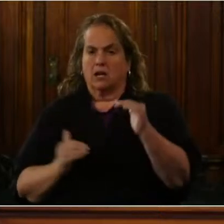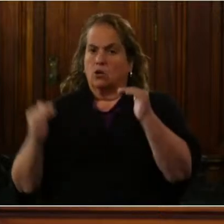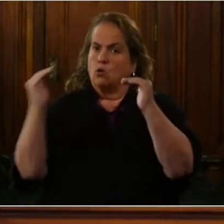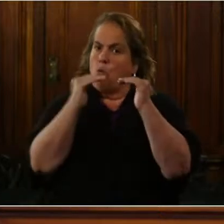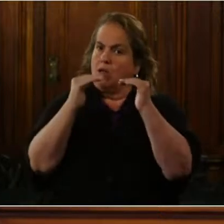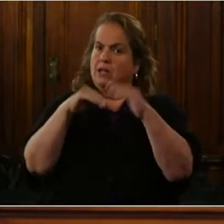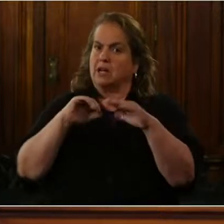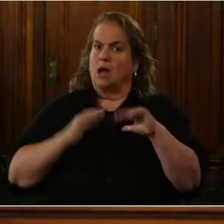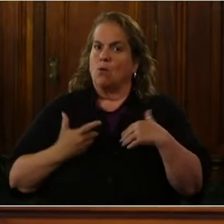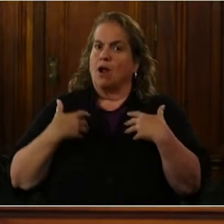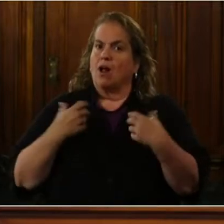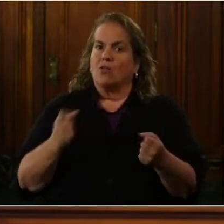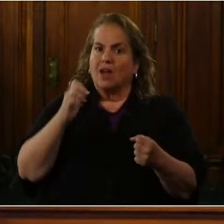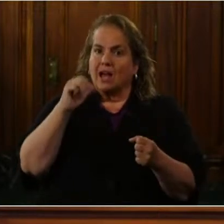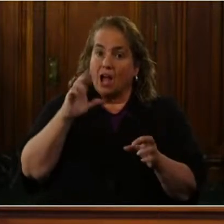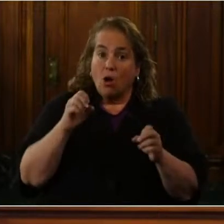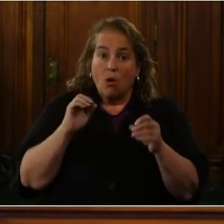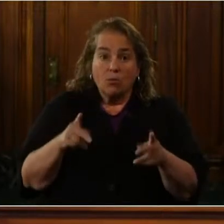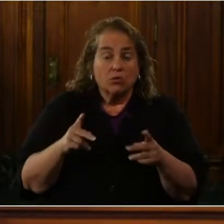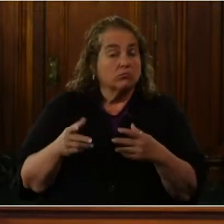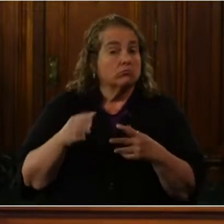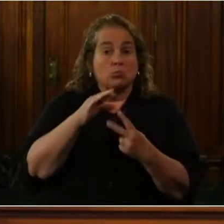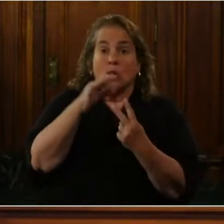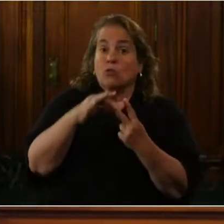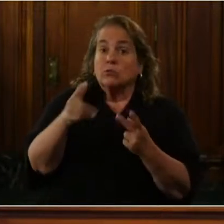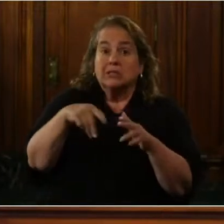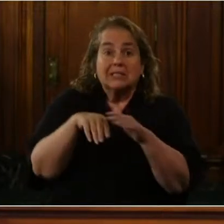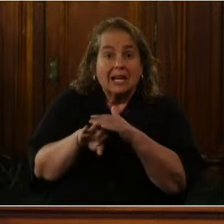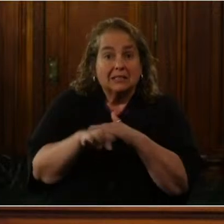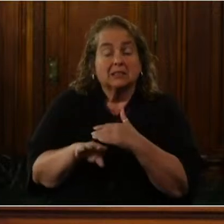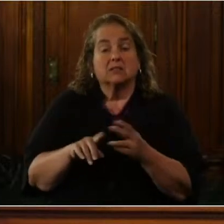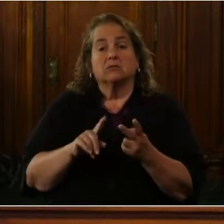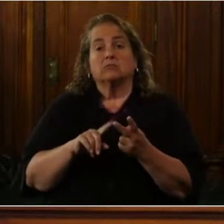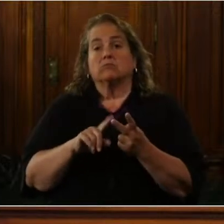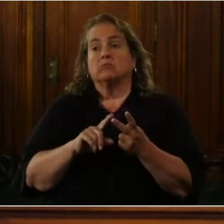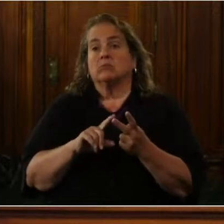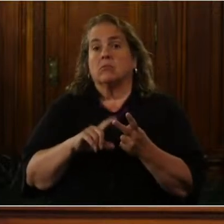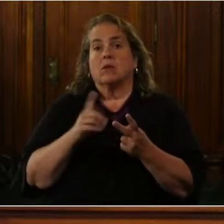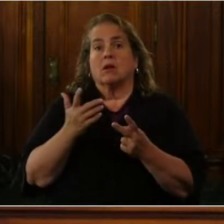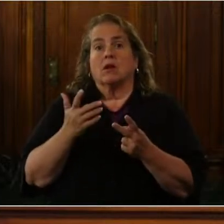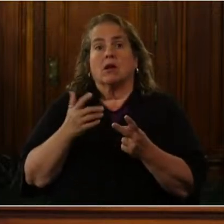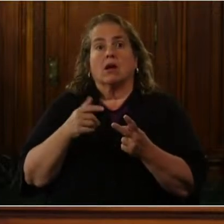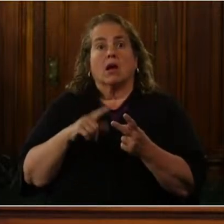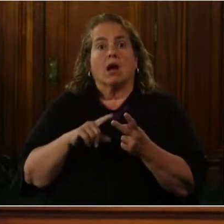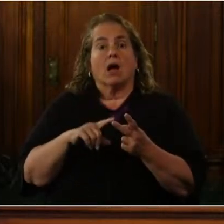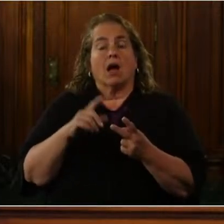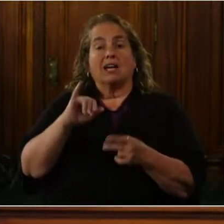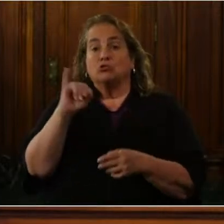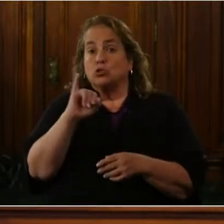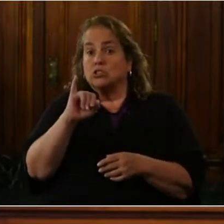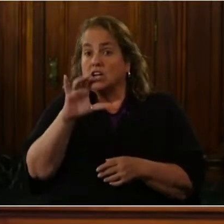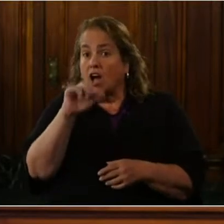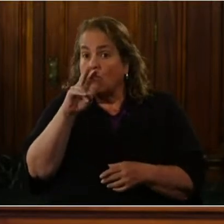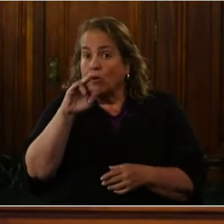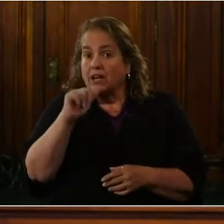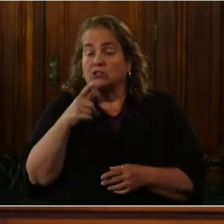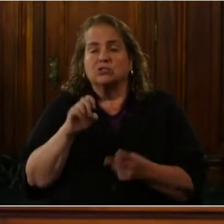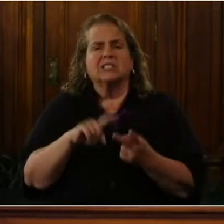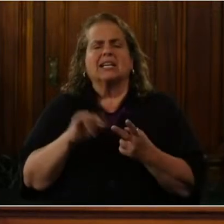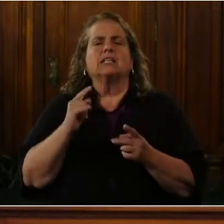care opportunities, whether that is access, whether it is coverage. It is more than